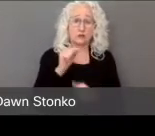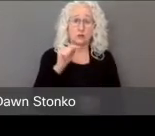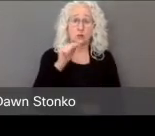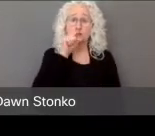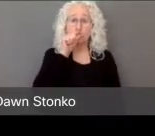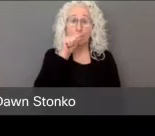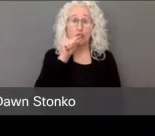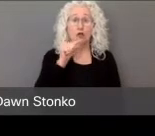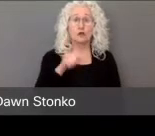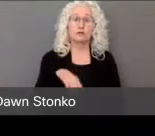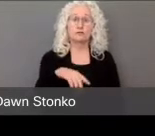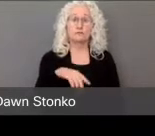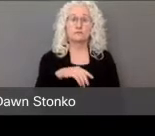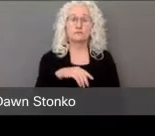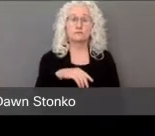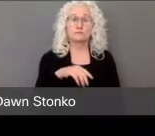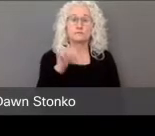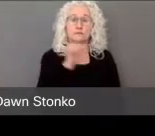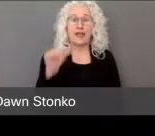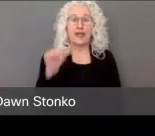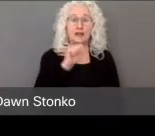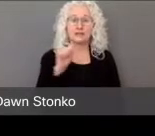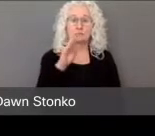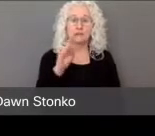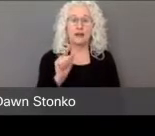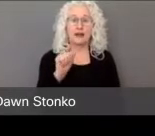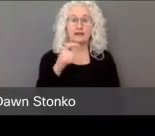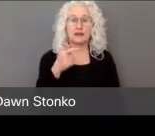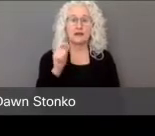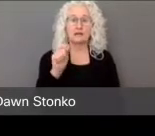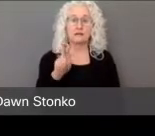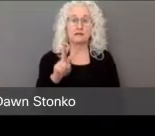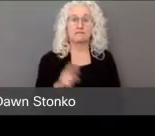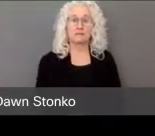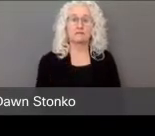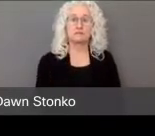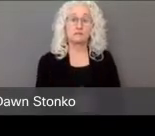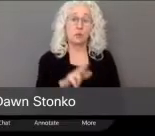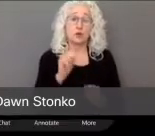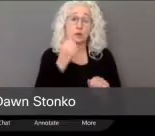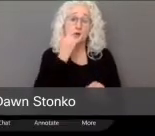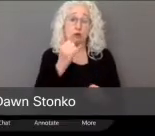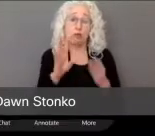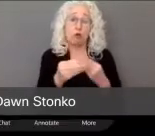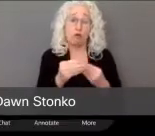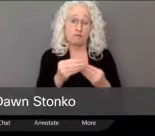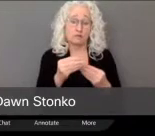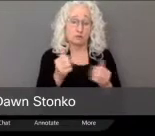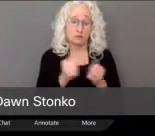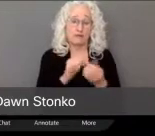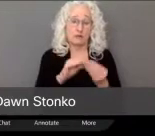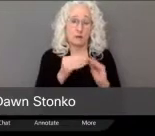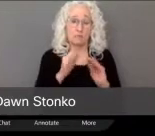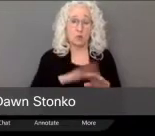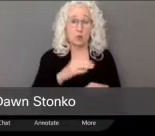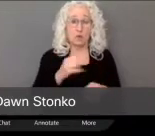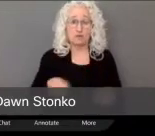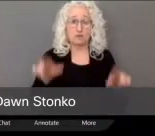Baltimore_DO at sba.gov. Or you can call our office at the number on the screen. Next slide, please.